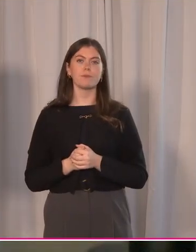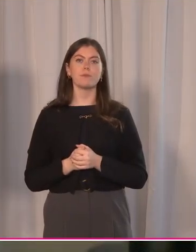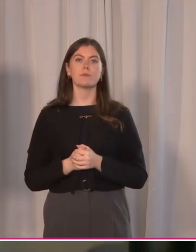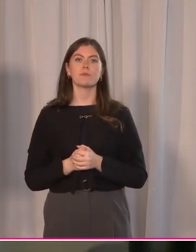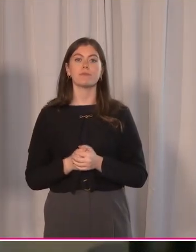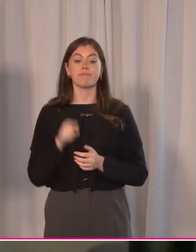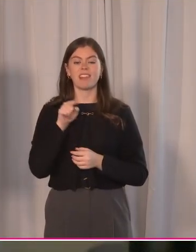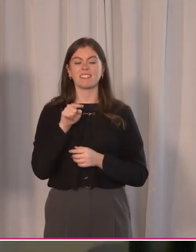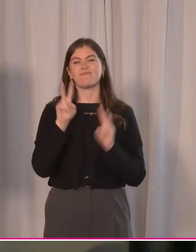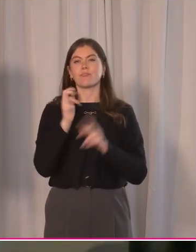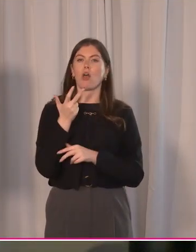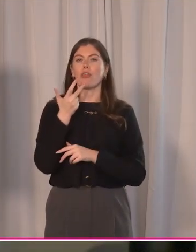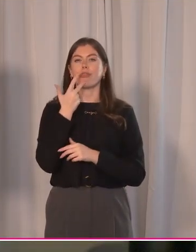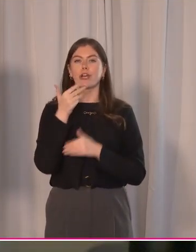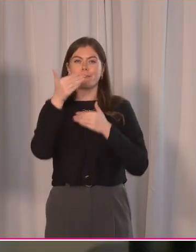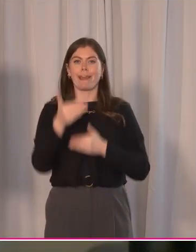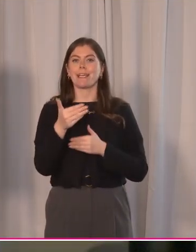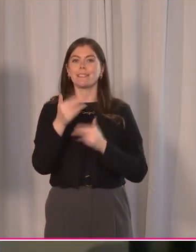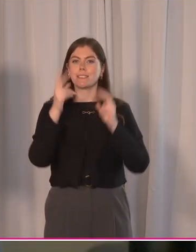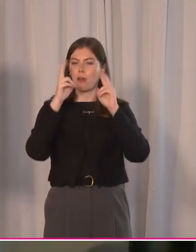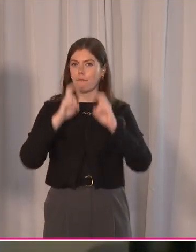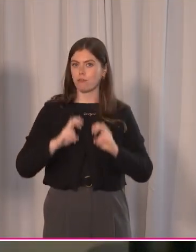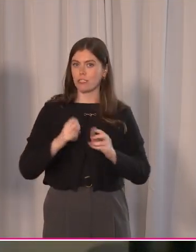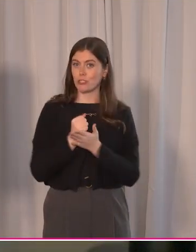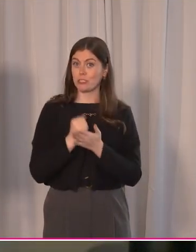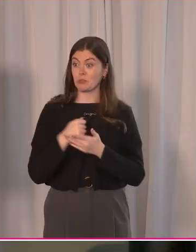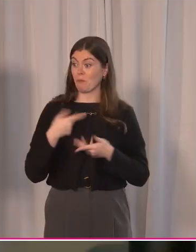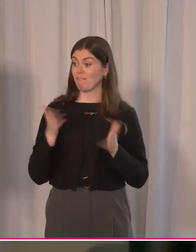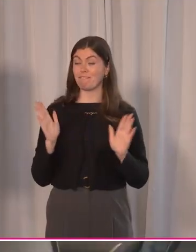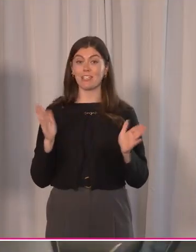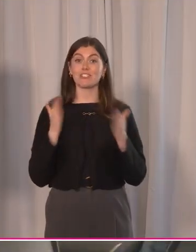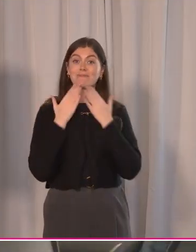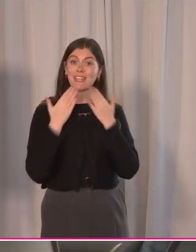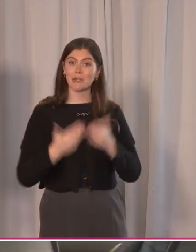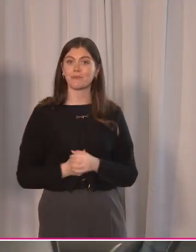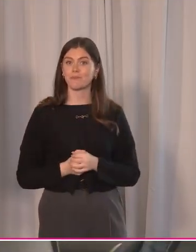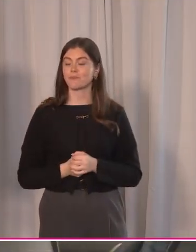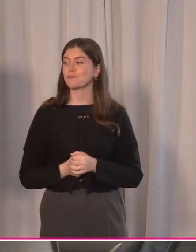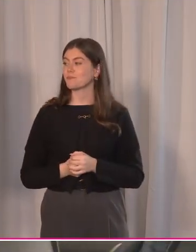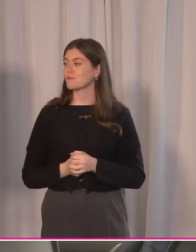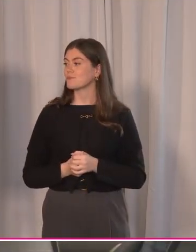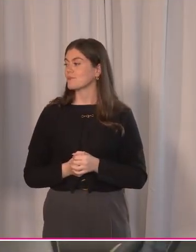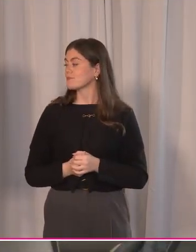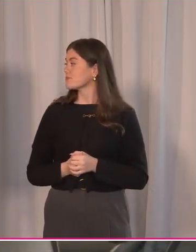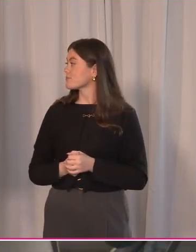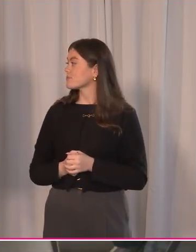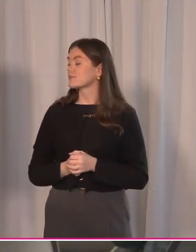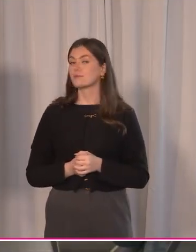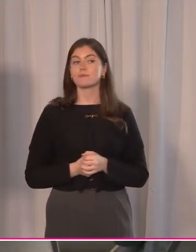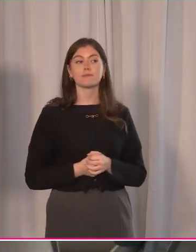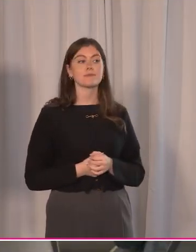third phase of the research study. So that's me. Great. Thank you so much, Michael.